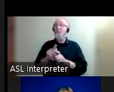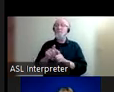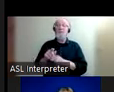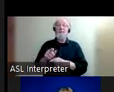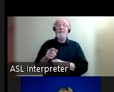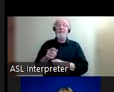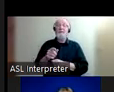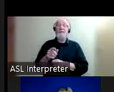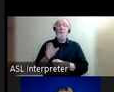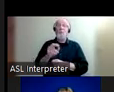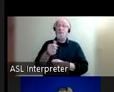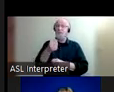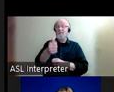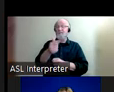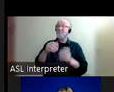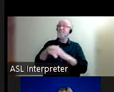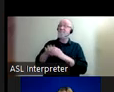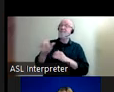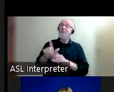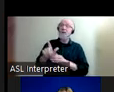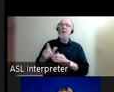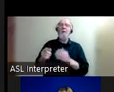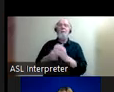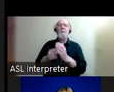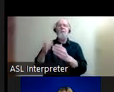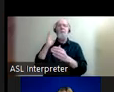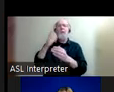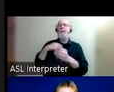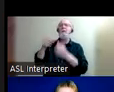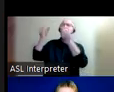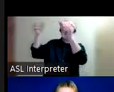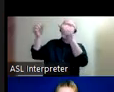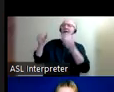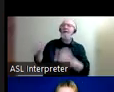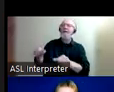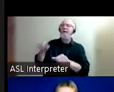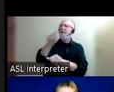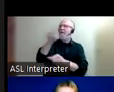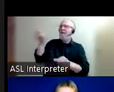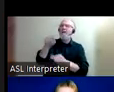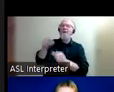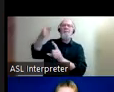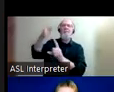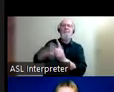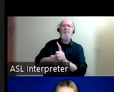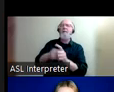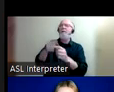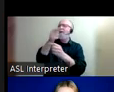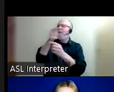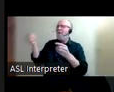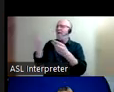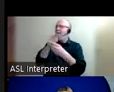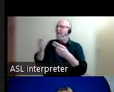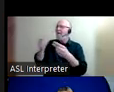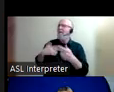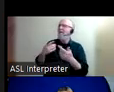you visit the library, oftentimes they'll have printed out like what they're offering that month. So you don't have